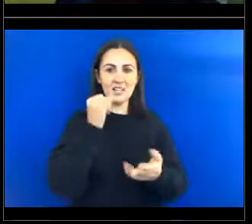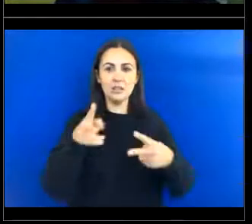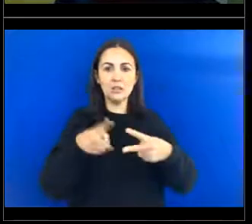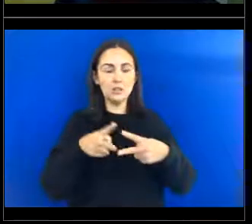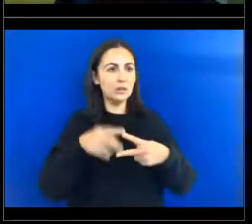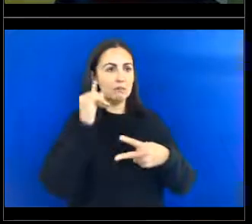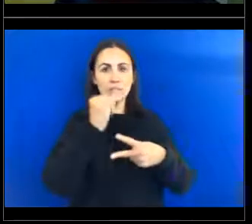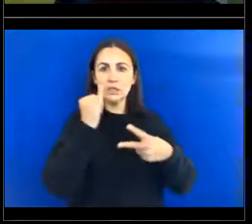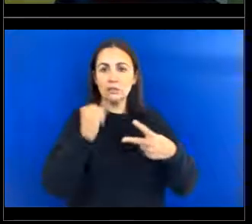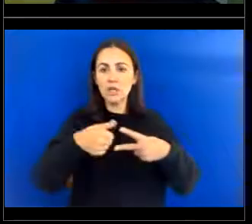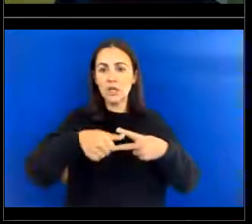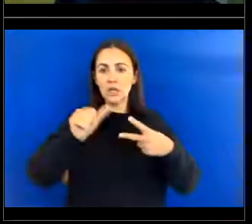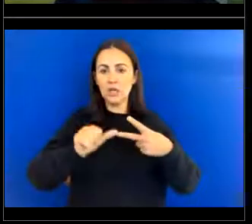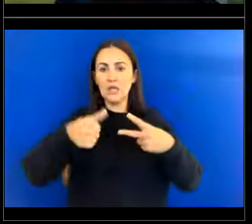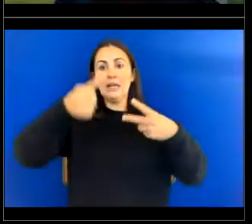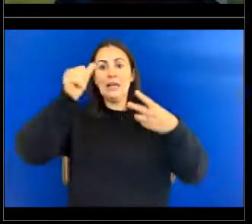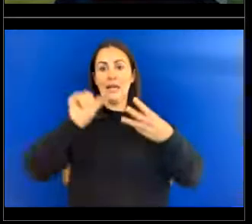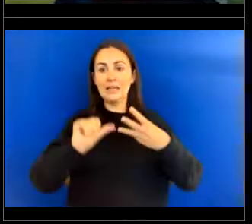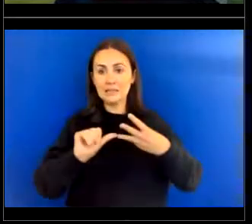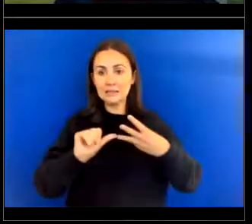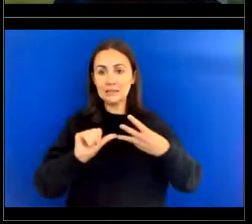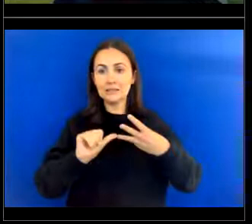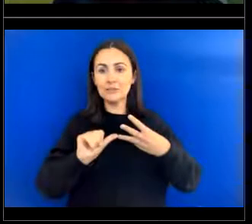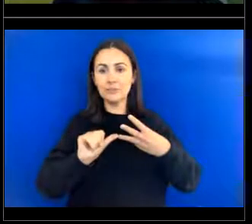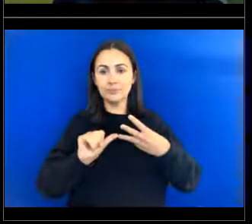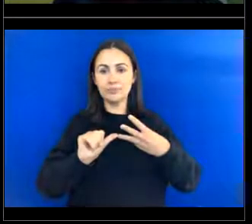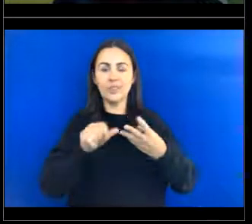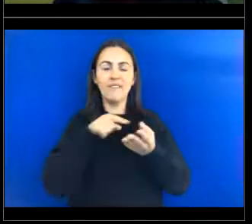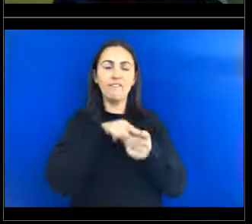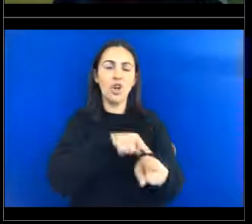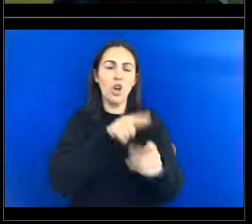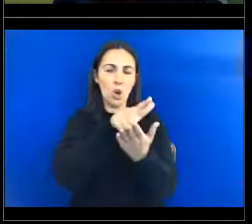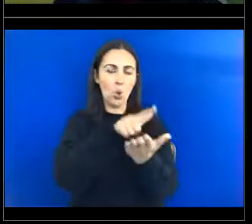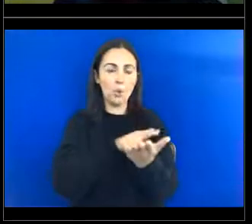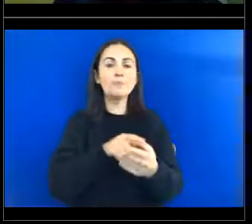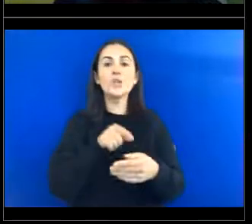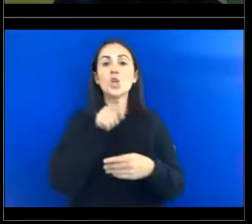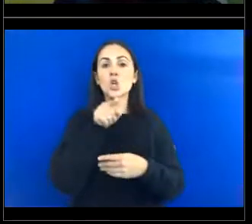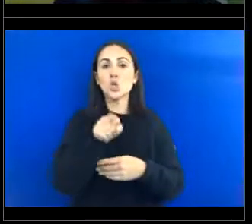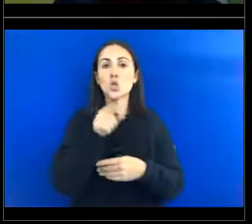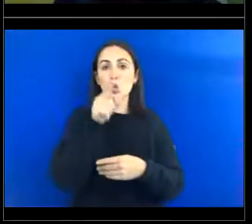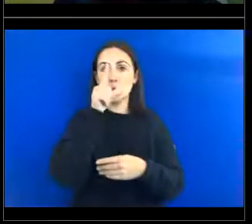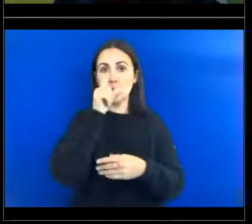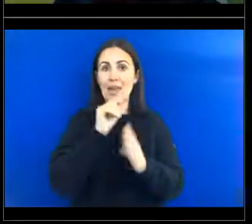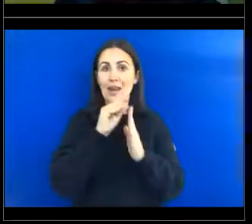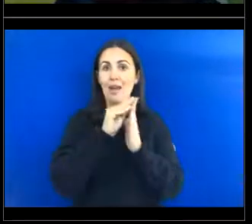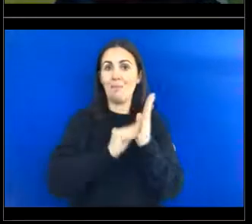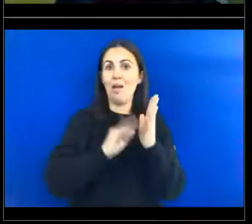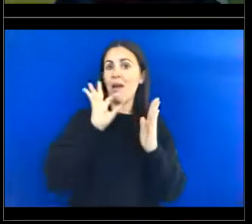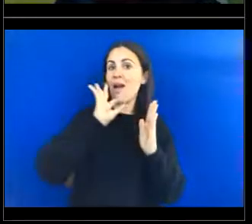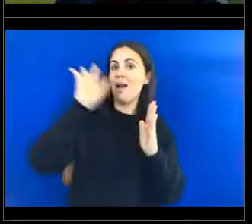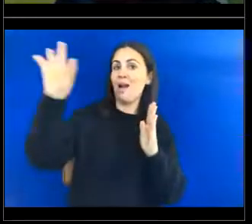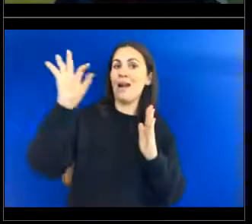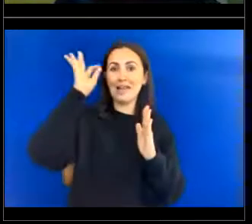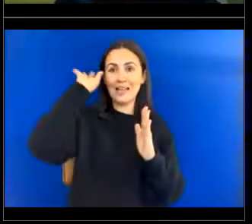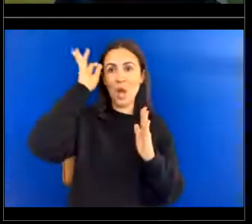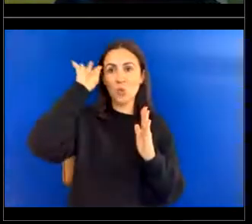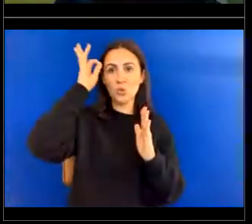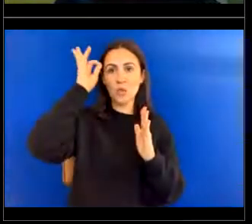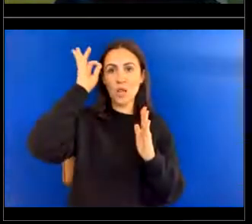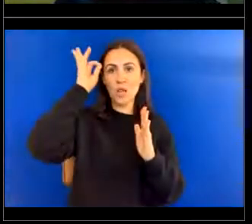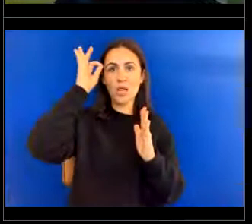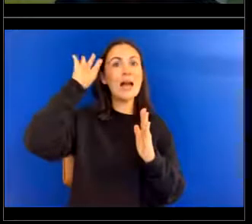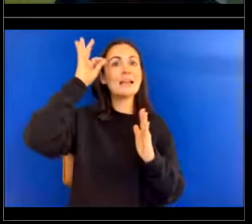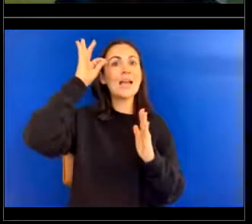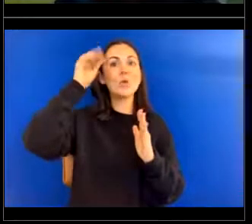dispute are, under the law, you could apply to council, who can issue a dog